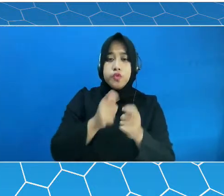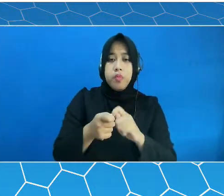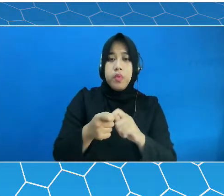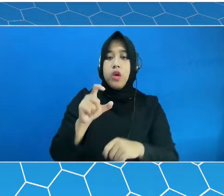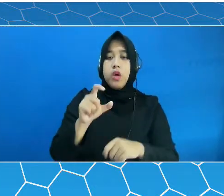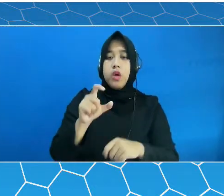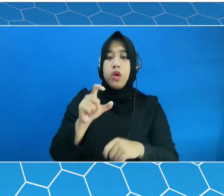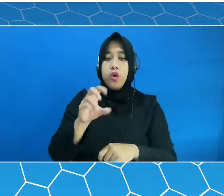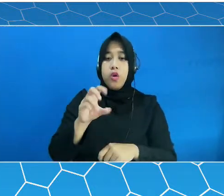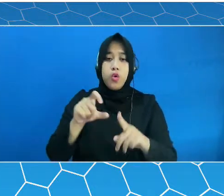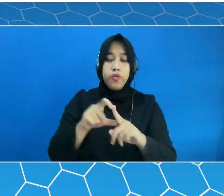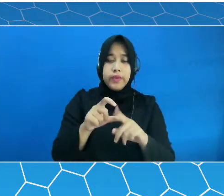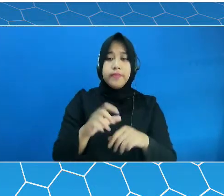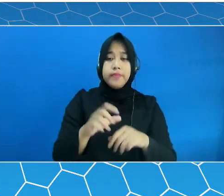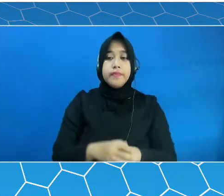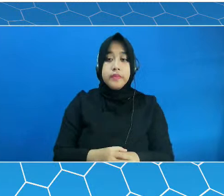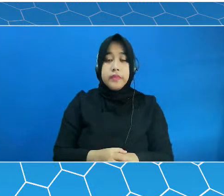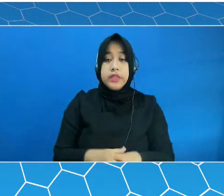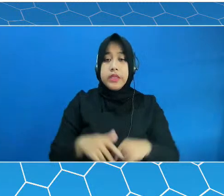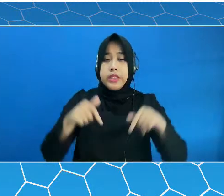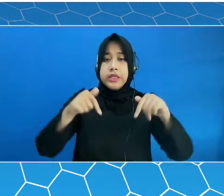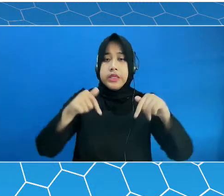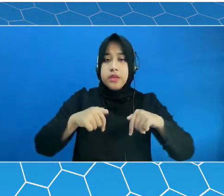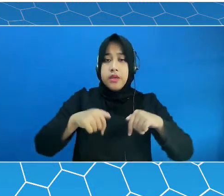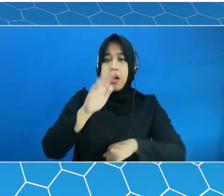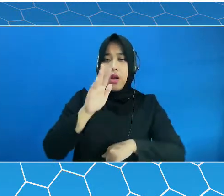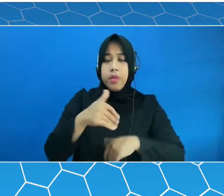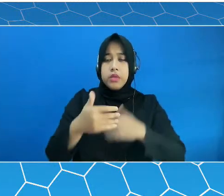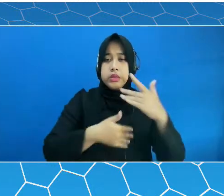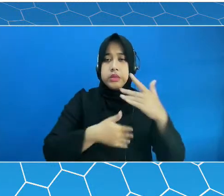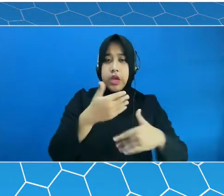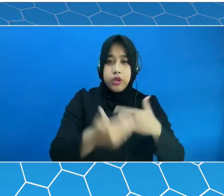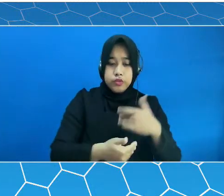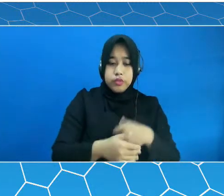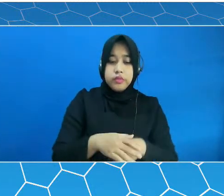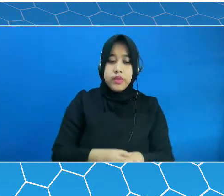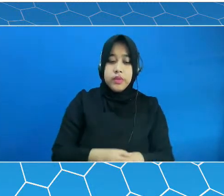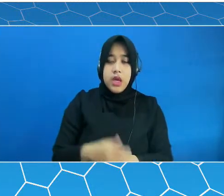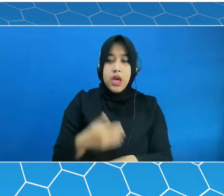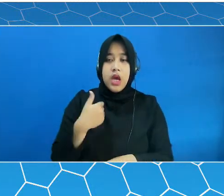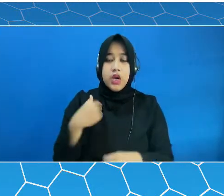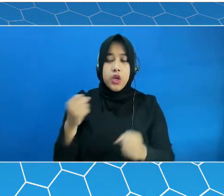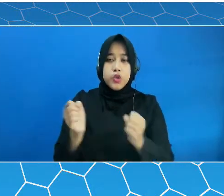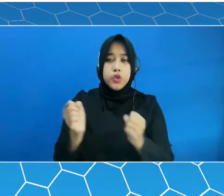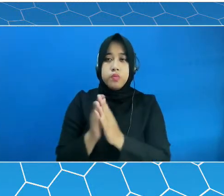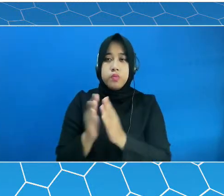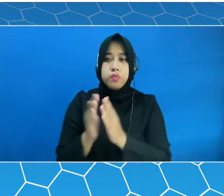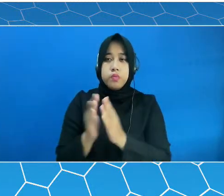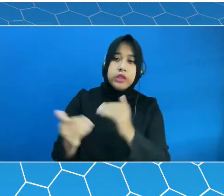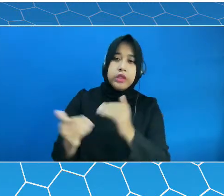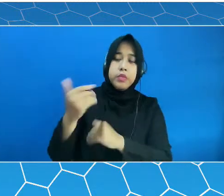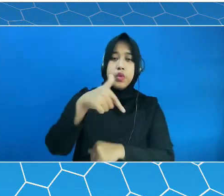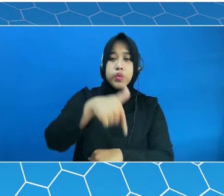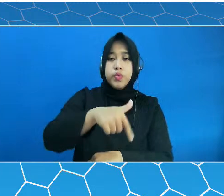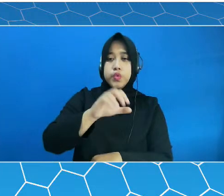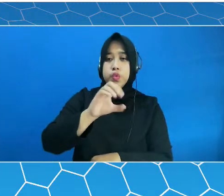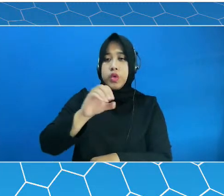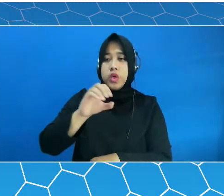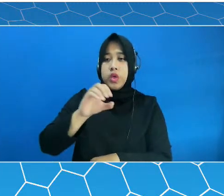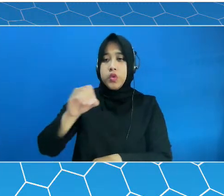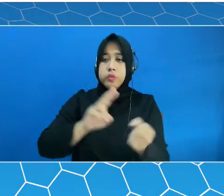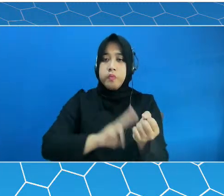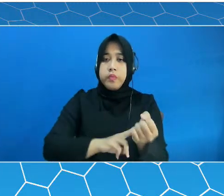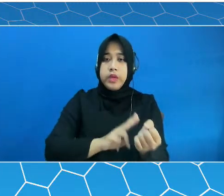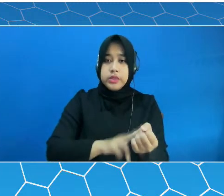ongoing. So far, there were more than 700 patients recruited. Next slide,